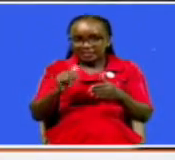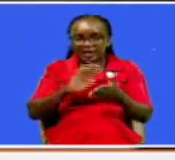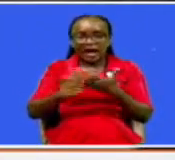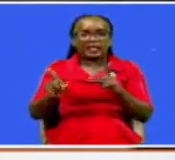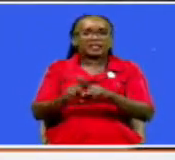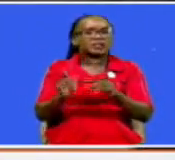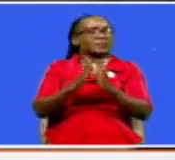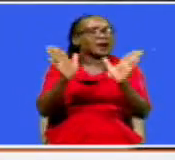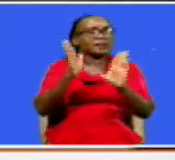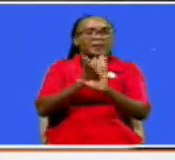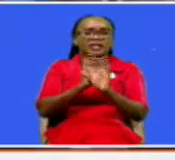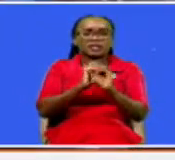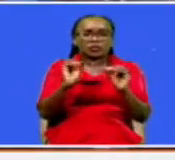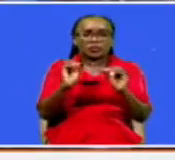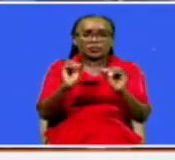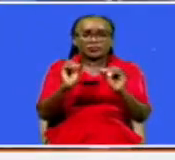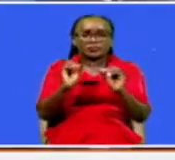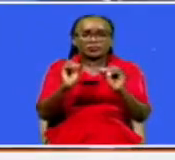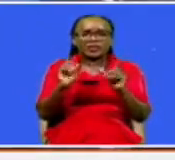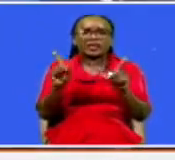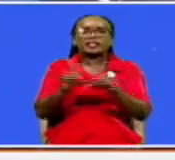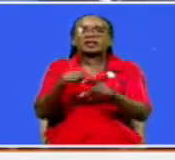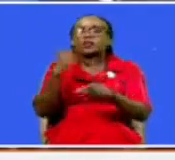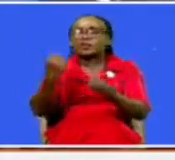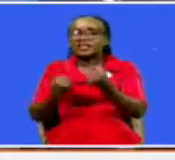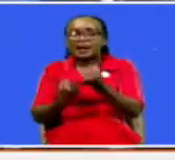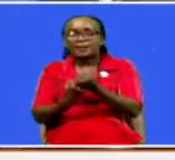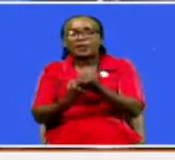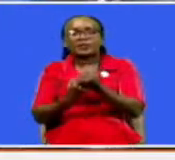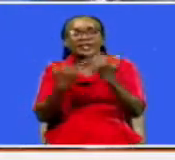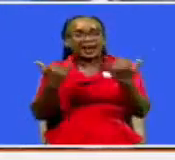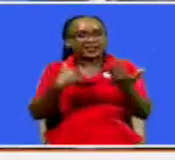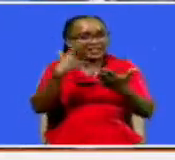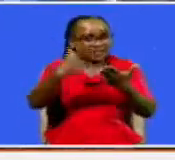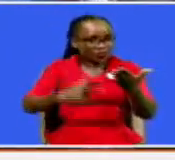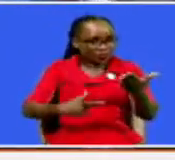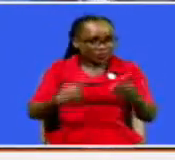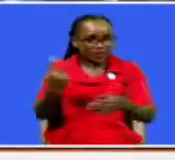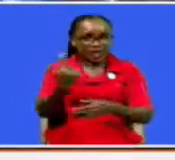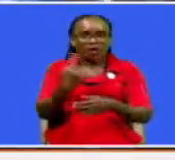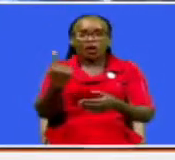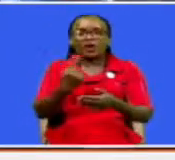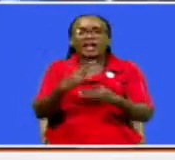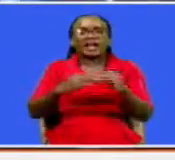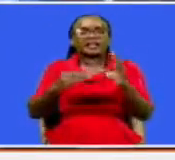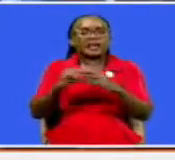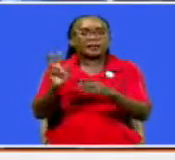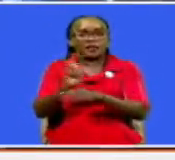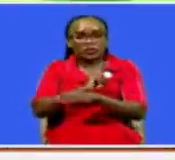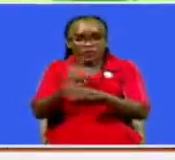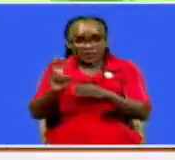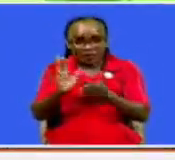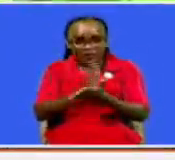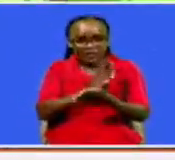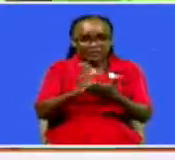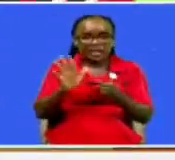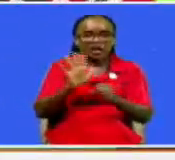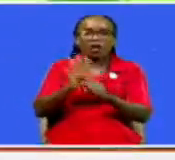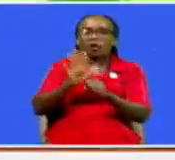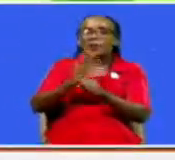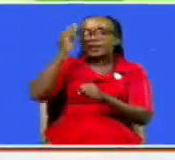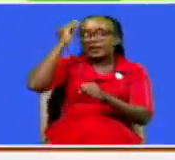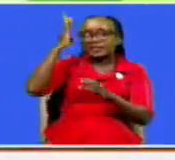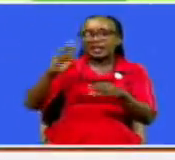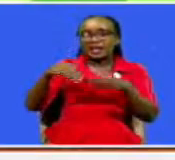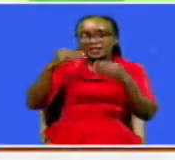adequate public participation. Those in support of it, however, say it only needs to be reviewed for the sake of millions of learners